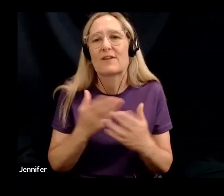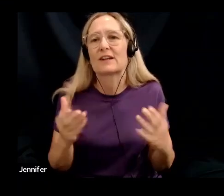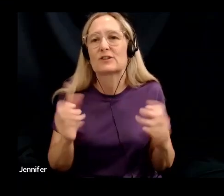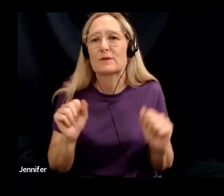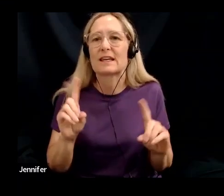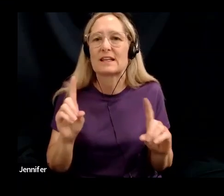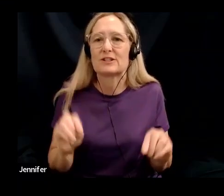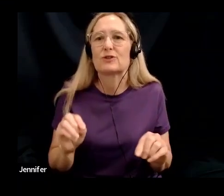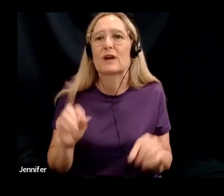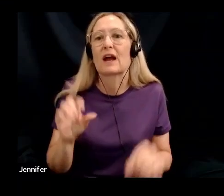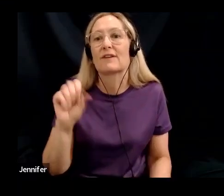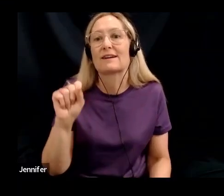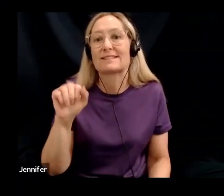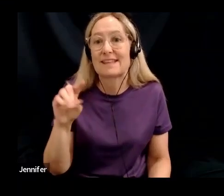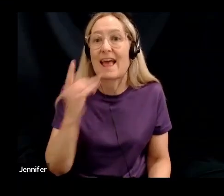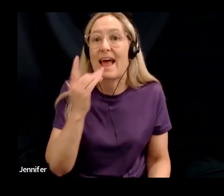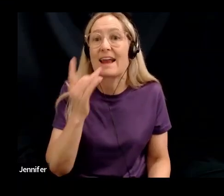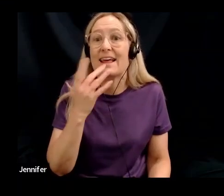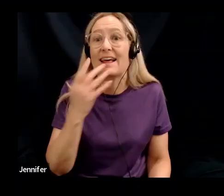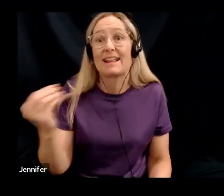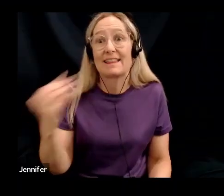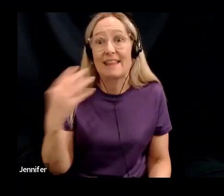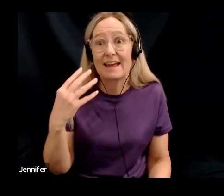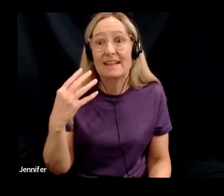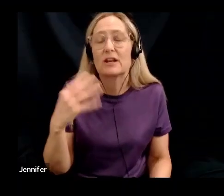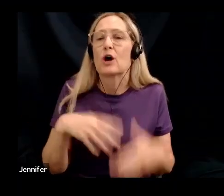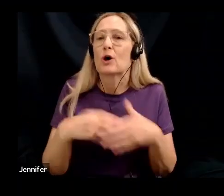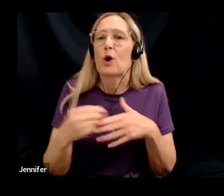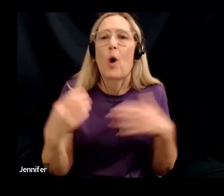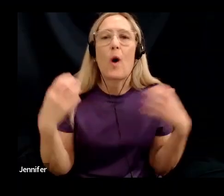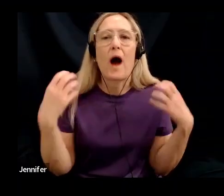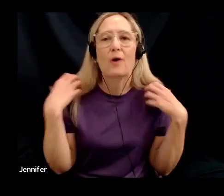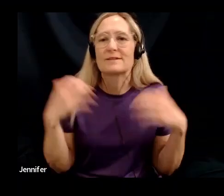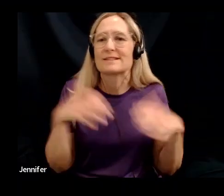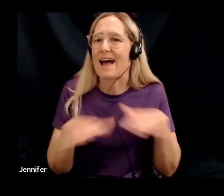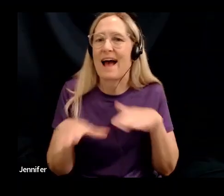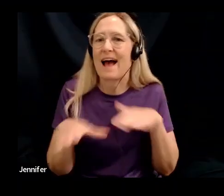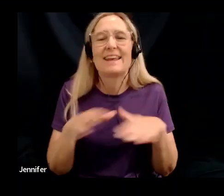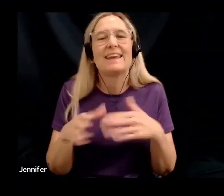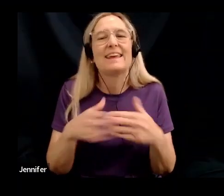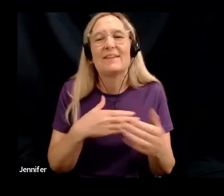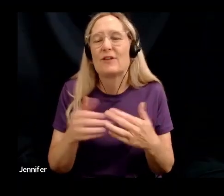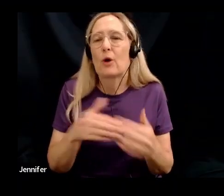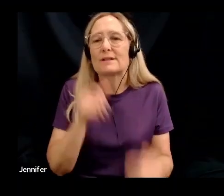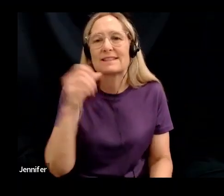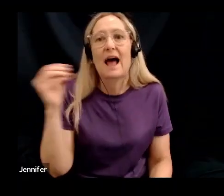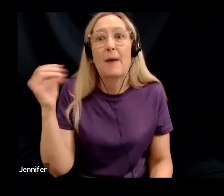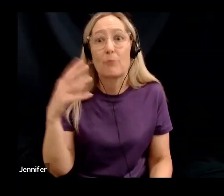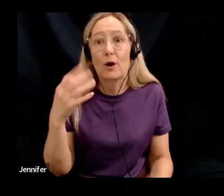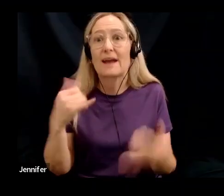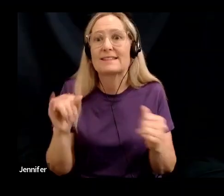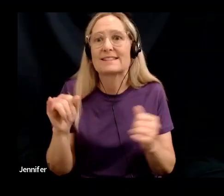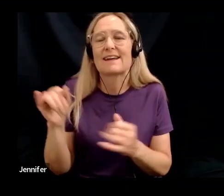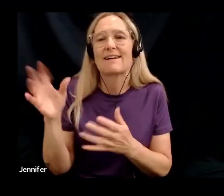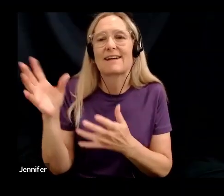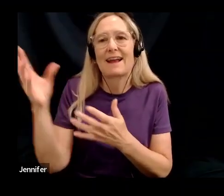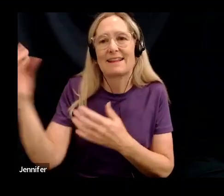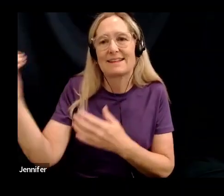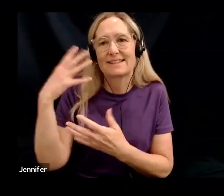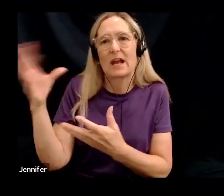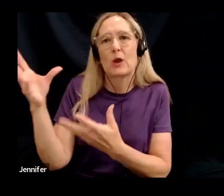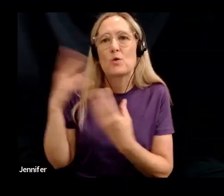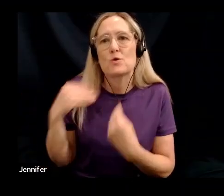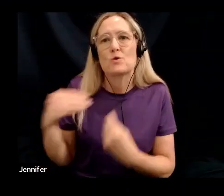sad light, still getting outside, even if it is, a little bit not as bright, we can still get sun through the